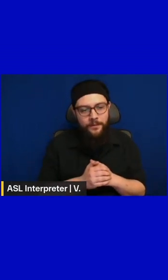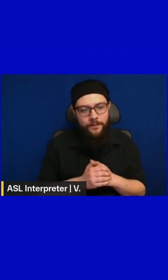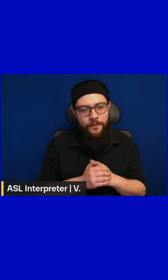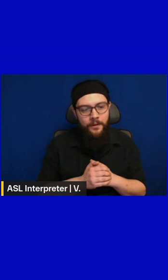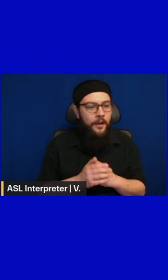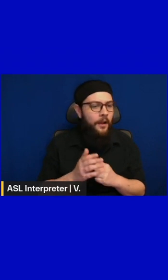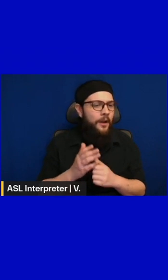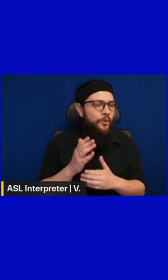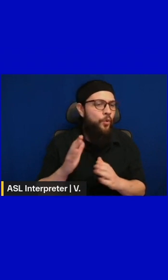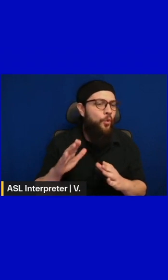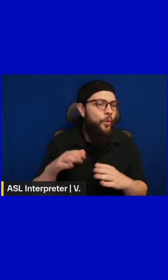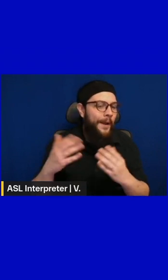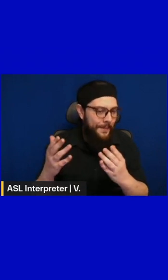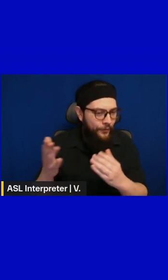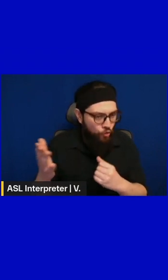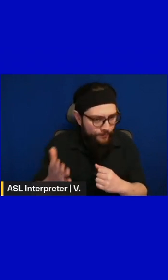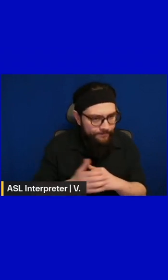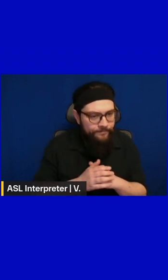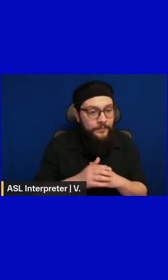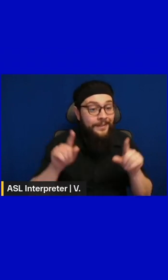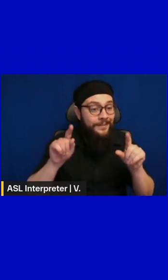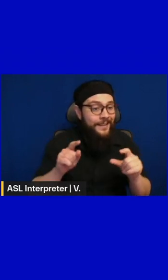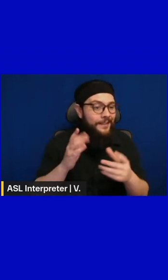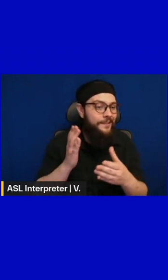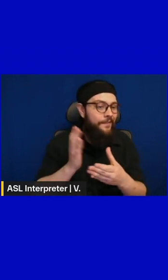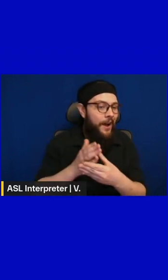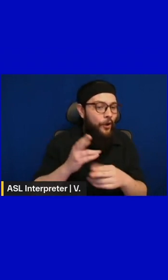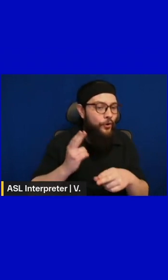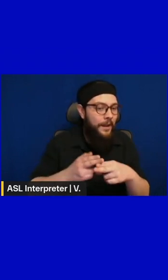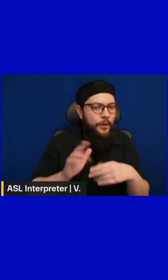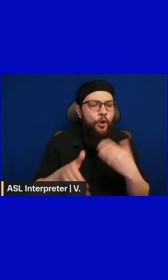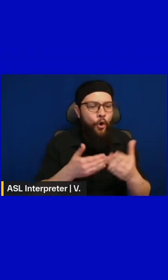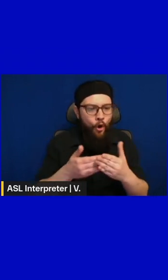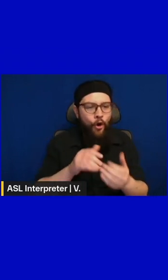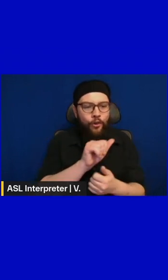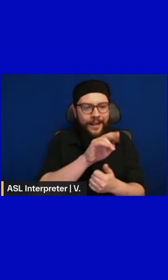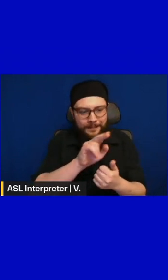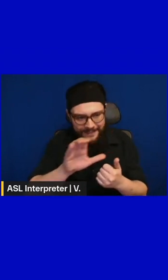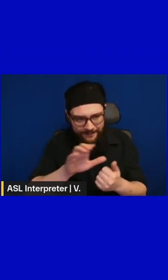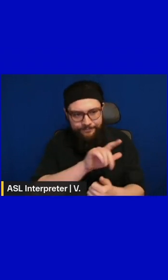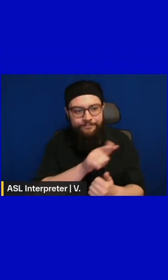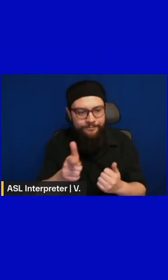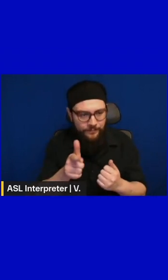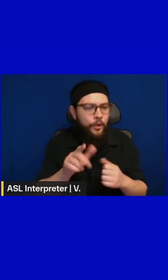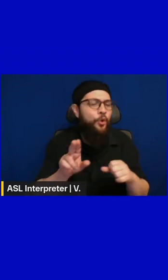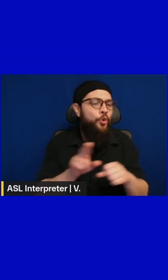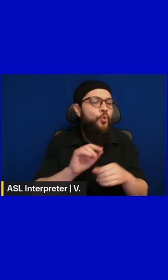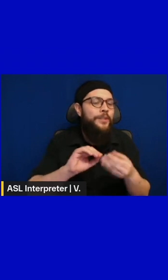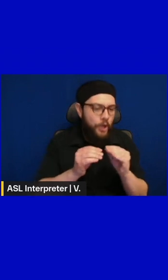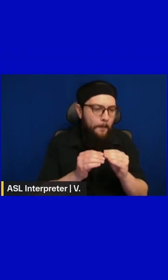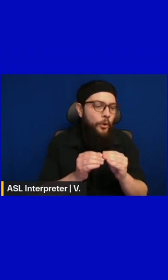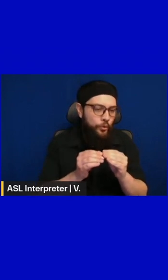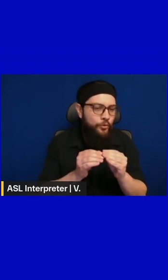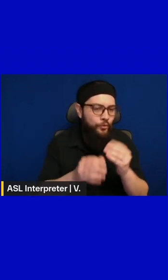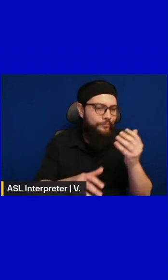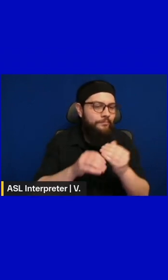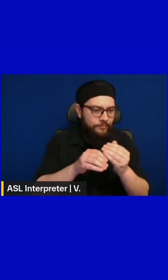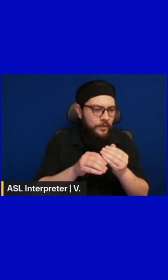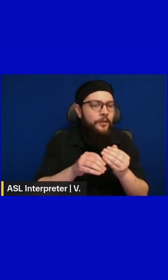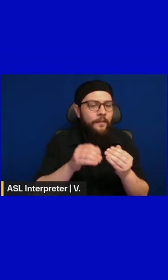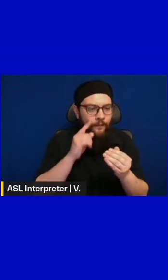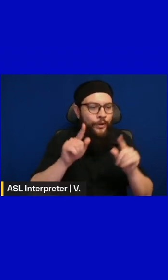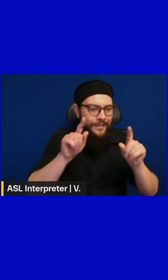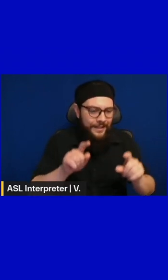Couple recommendations. The test file naming, they all execute alphabetically. So use numbers to order them so you can test them in a